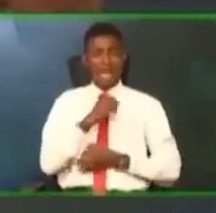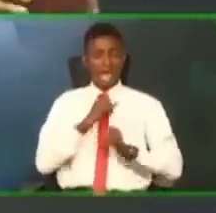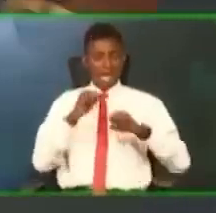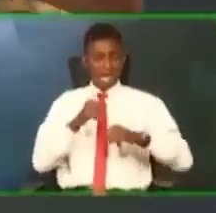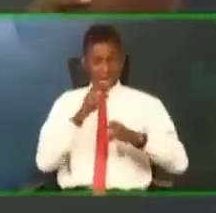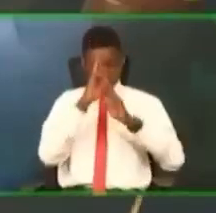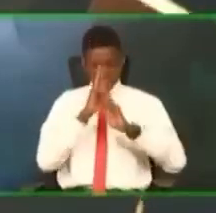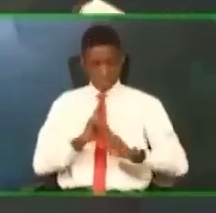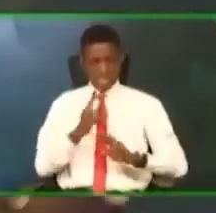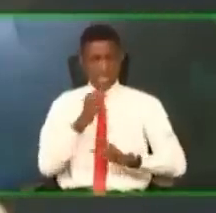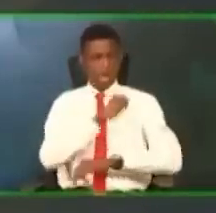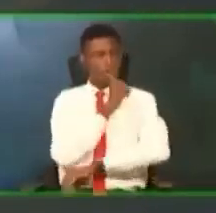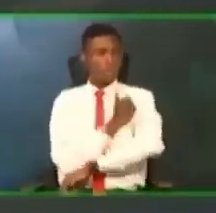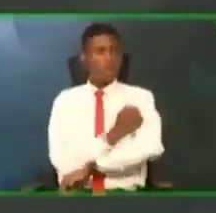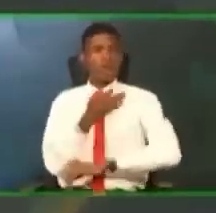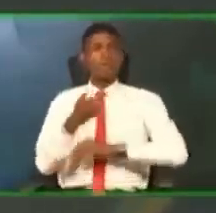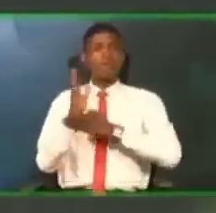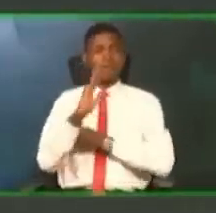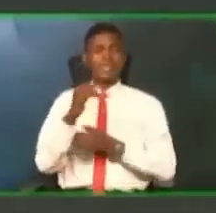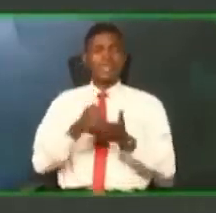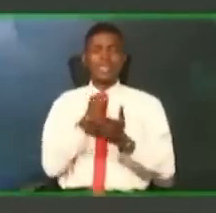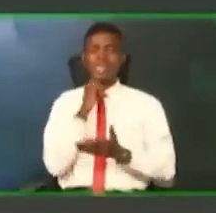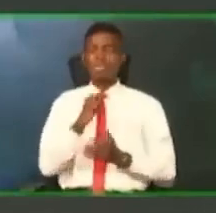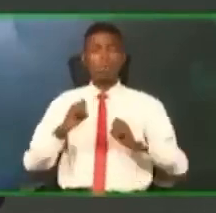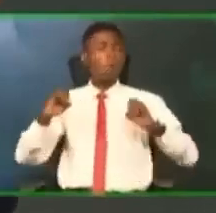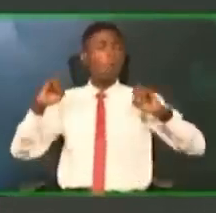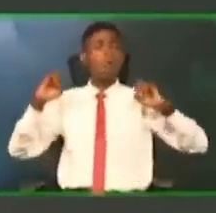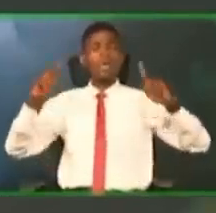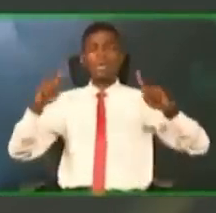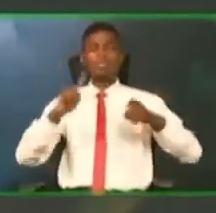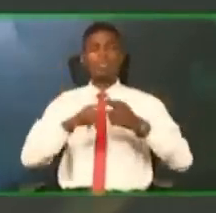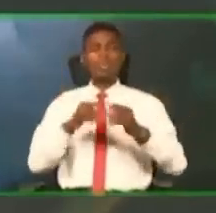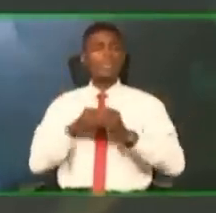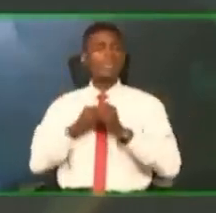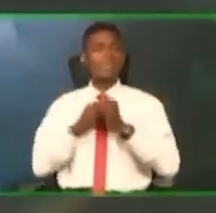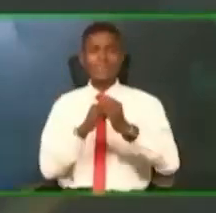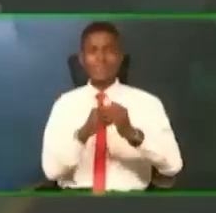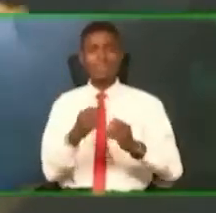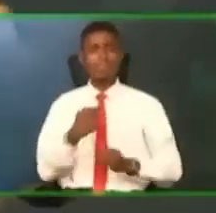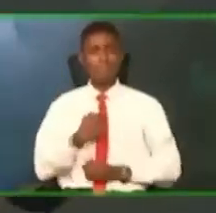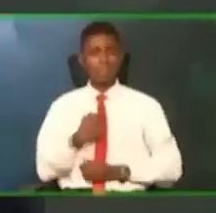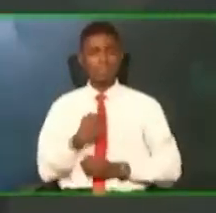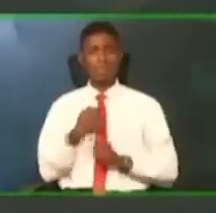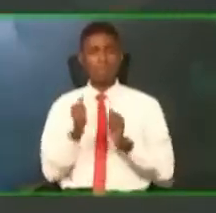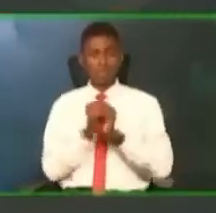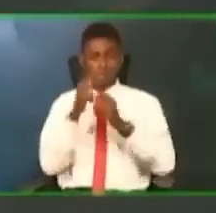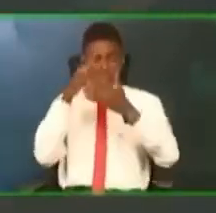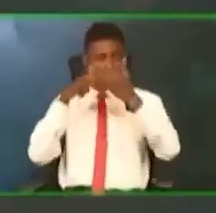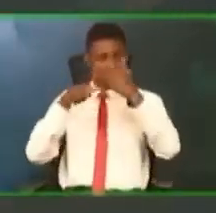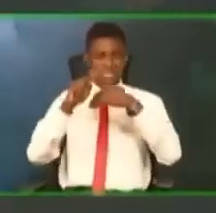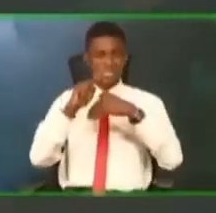it is accurate enough to lead me with precision, prophetic precision.